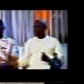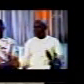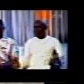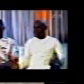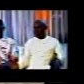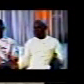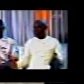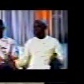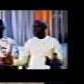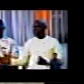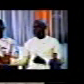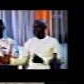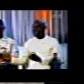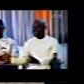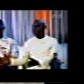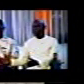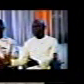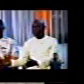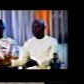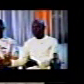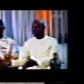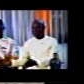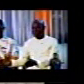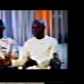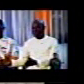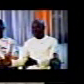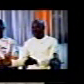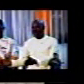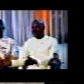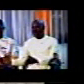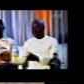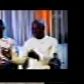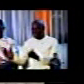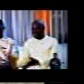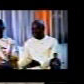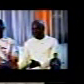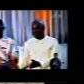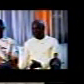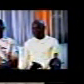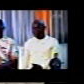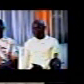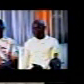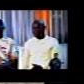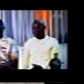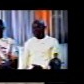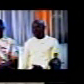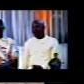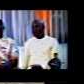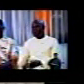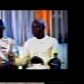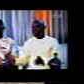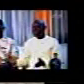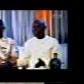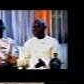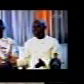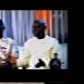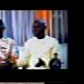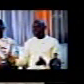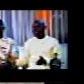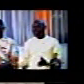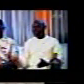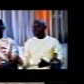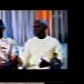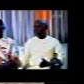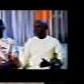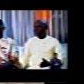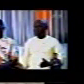the smell of a field which the Lord has blessed. Therefore, God give thee of the dew of the heaven, and